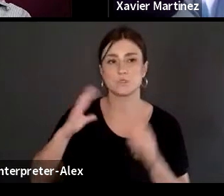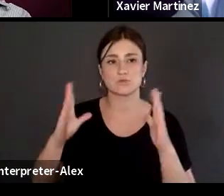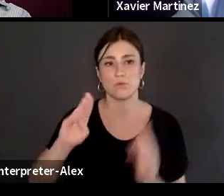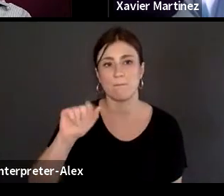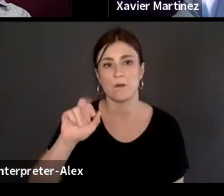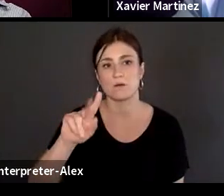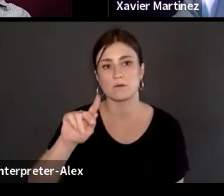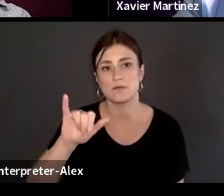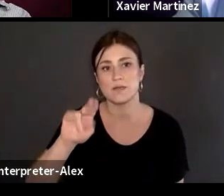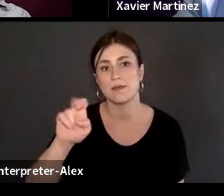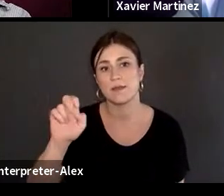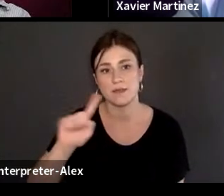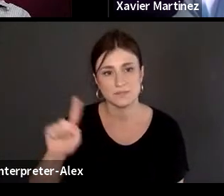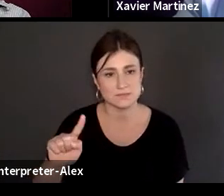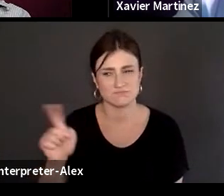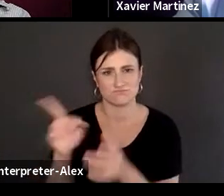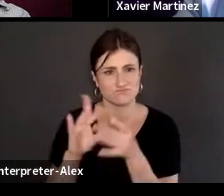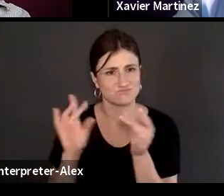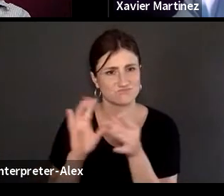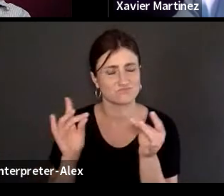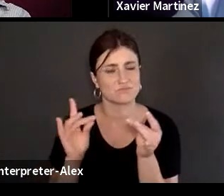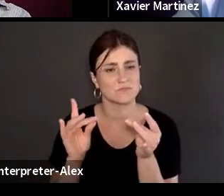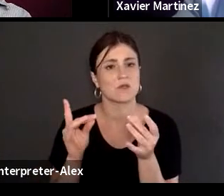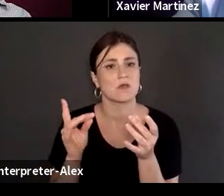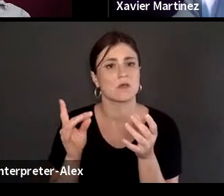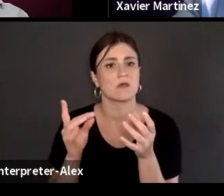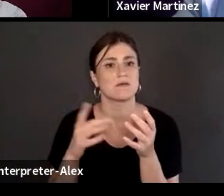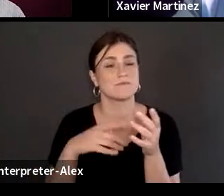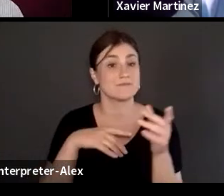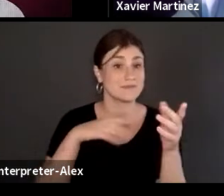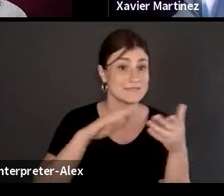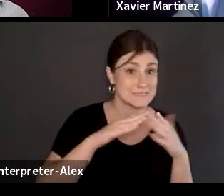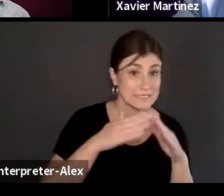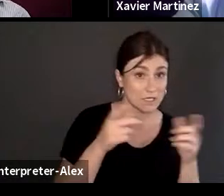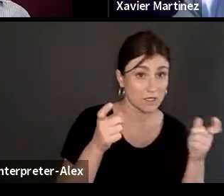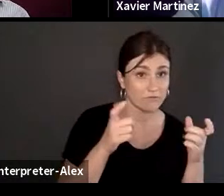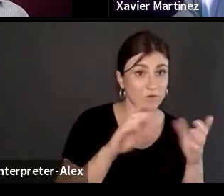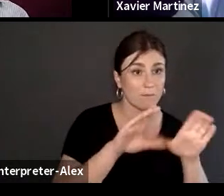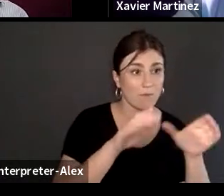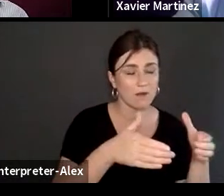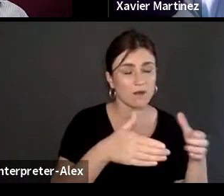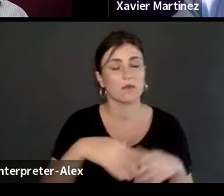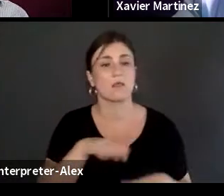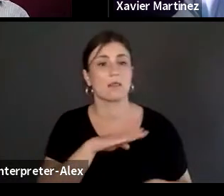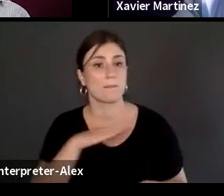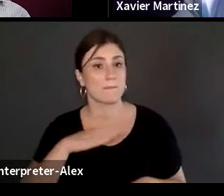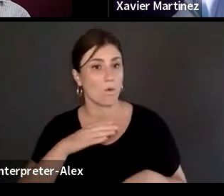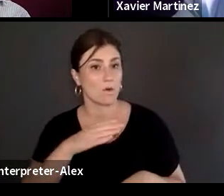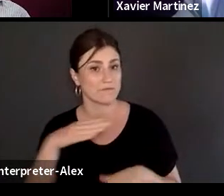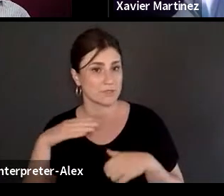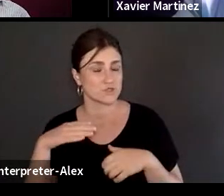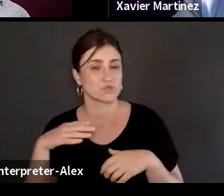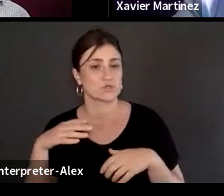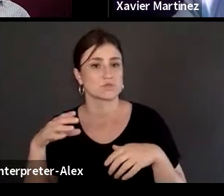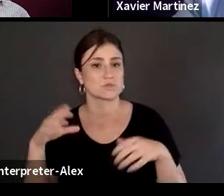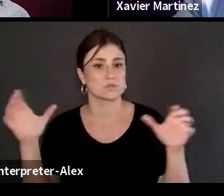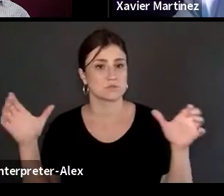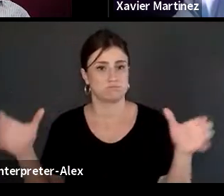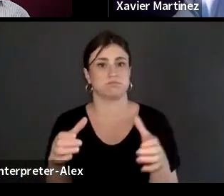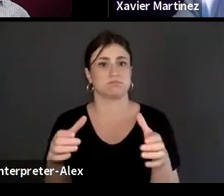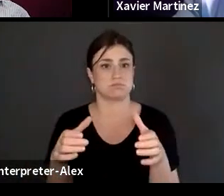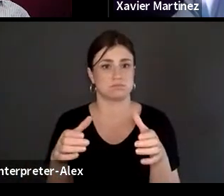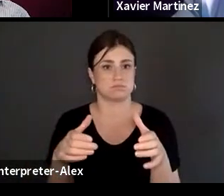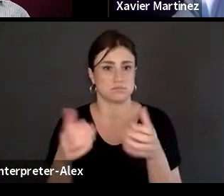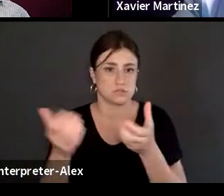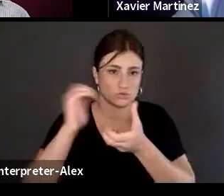of city governing body and the Board of County Commissioners for Rio Riba County meeting to have a